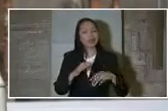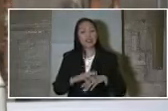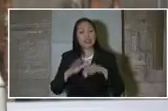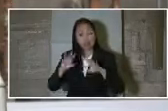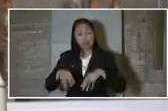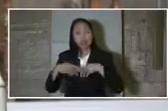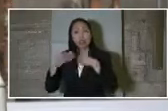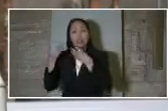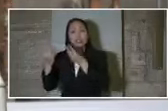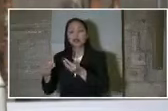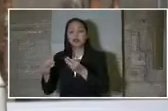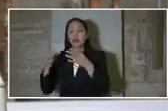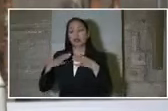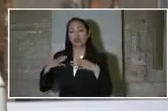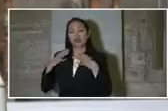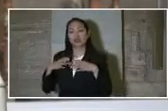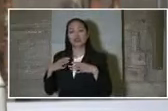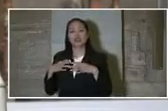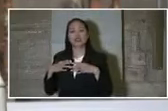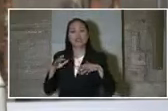to the naked,